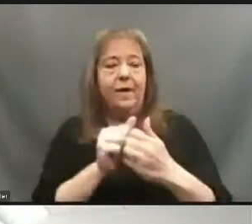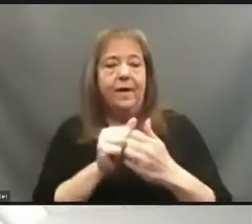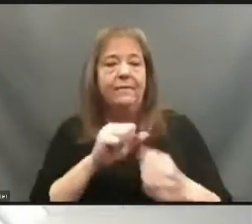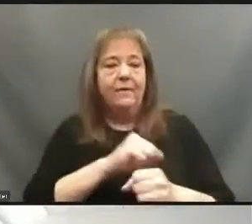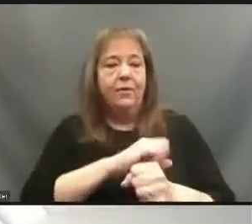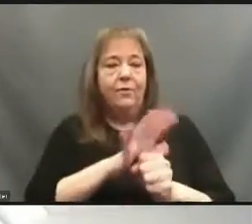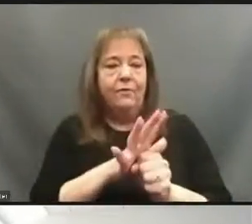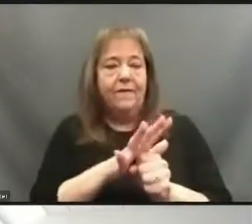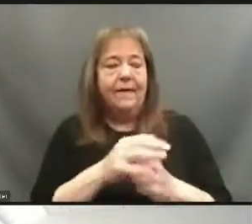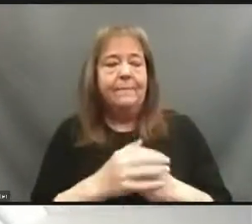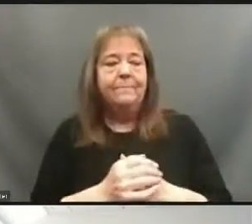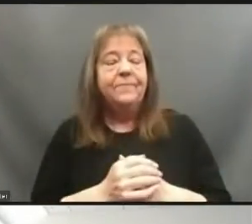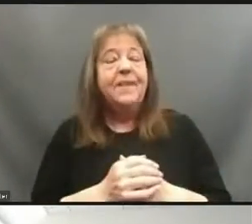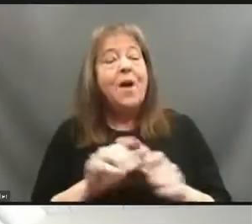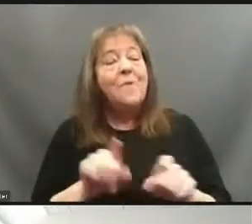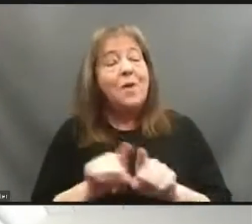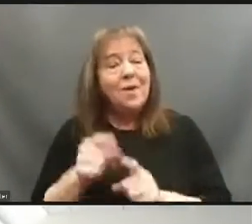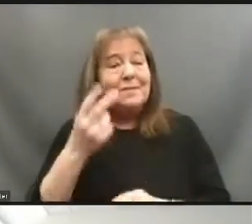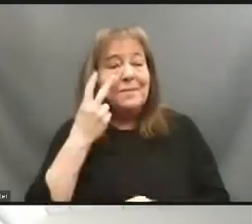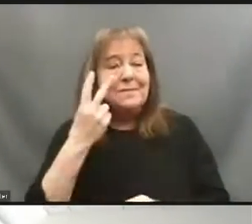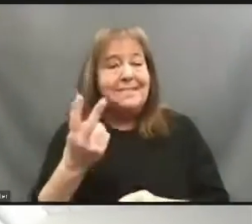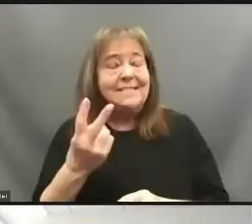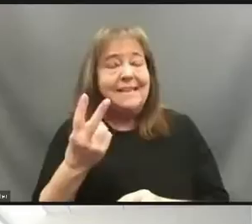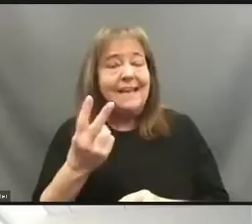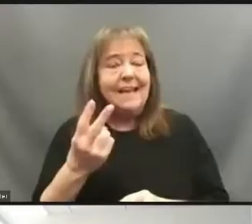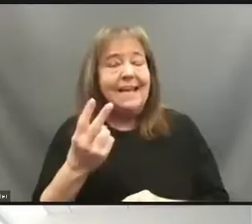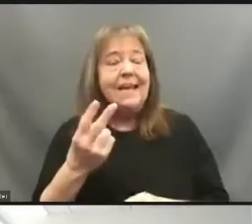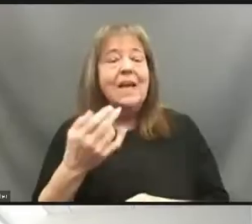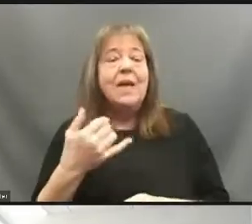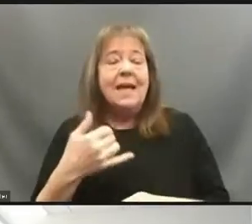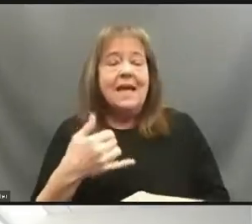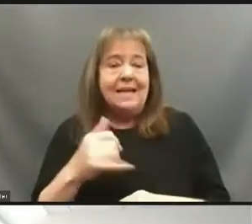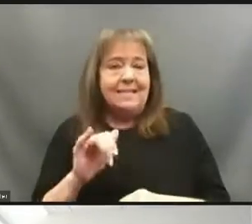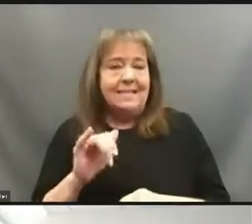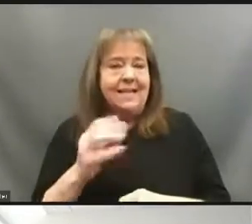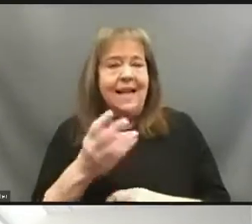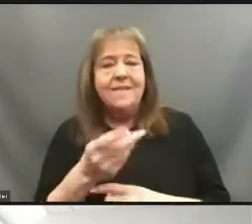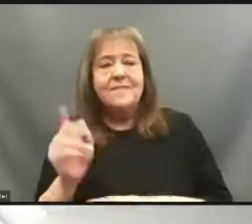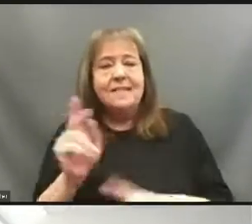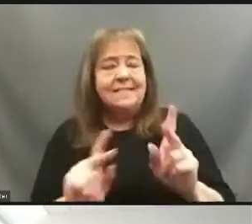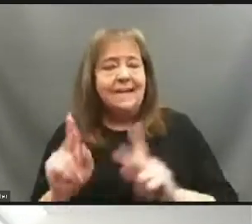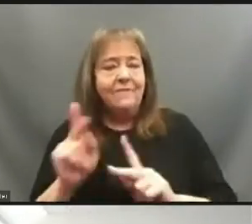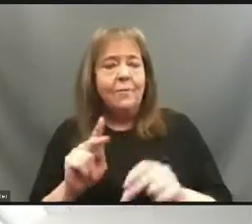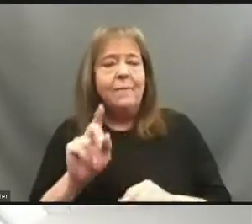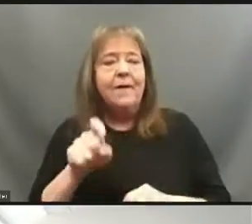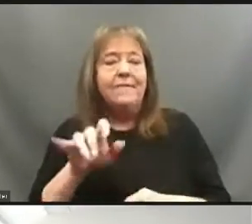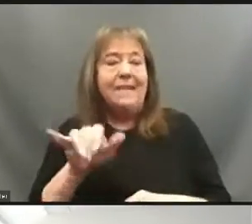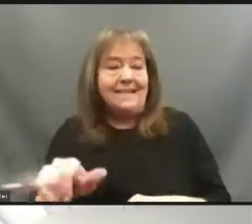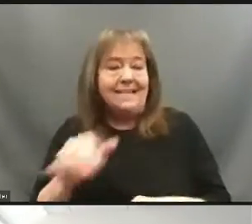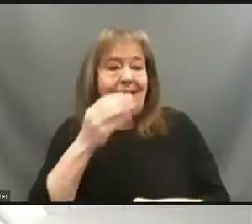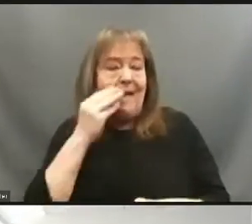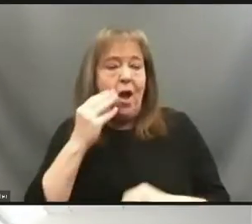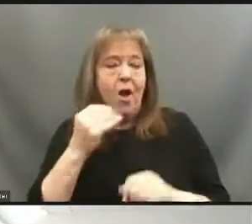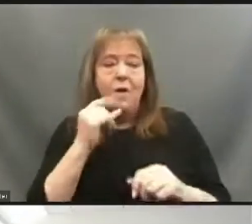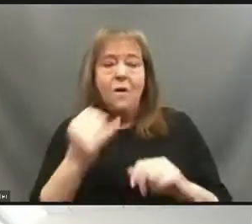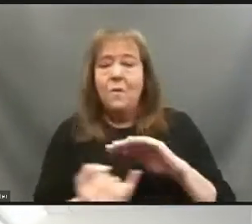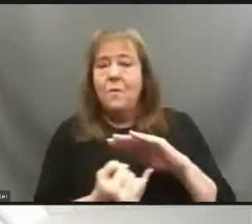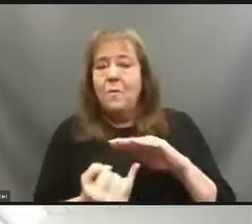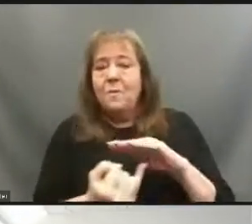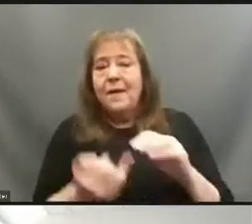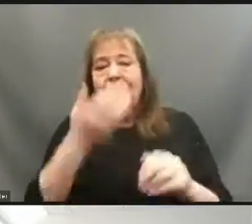category. We're also seeing that we still have a number of our employees that are getting quarantined because of